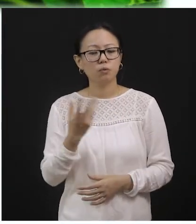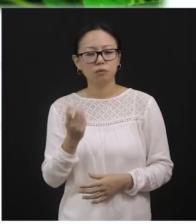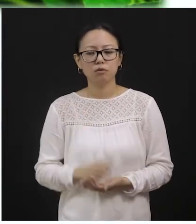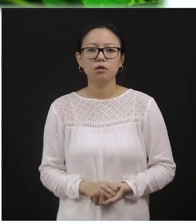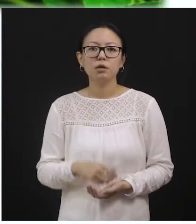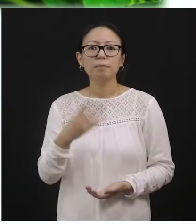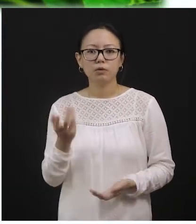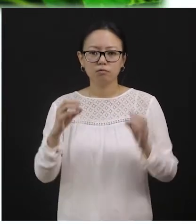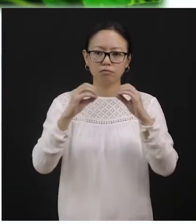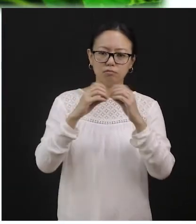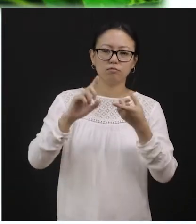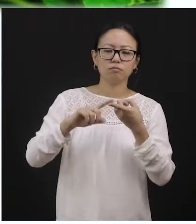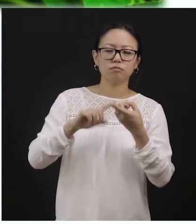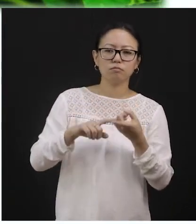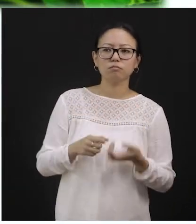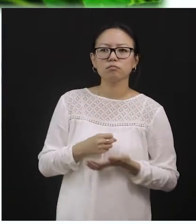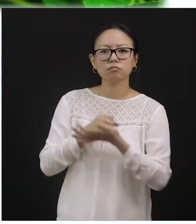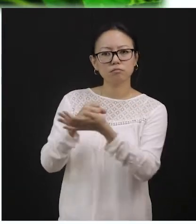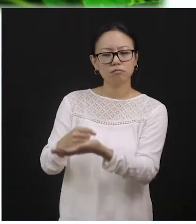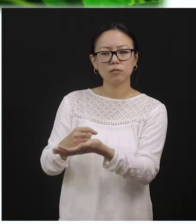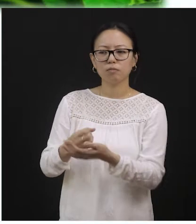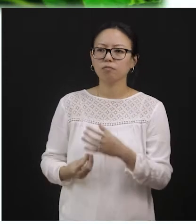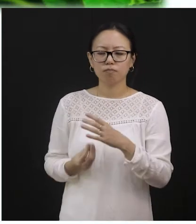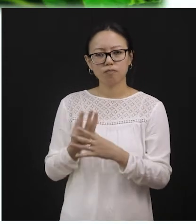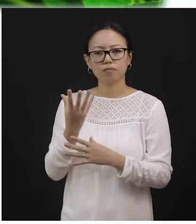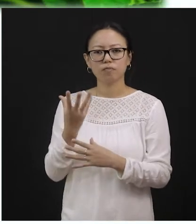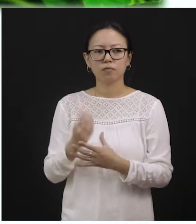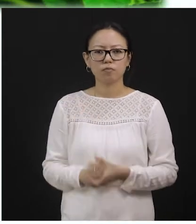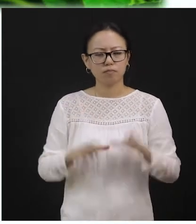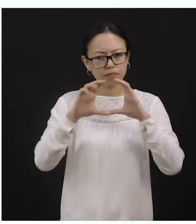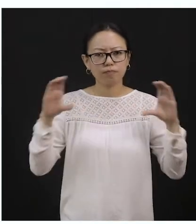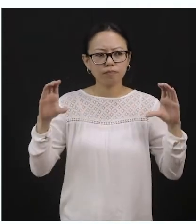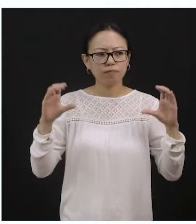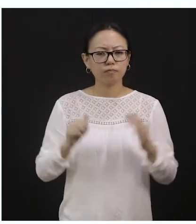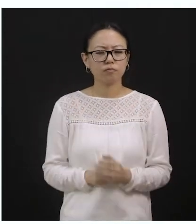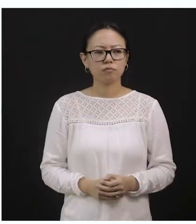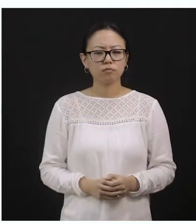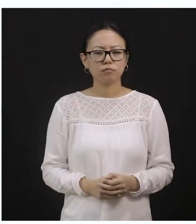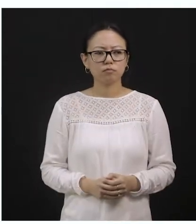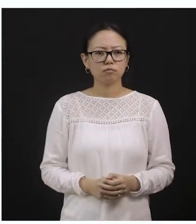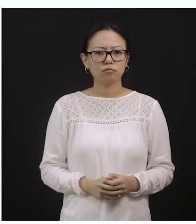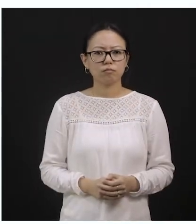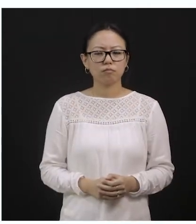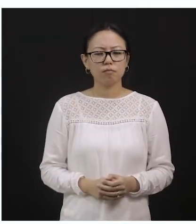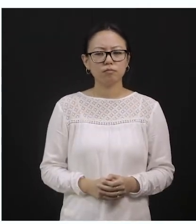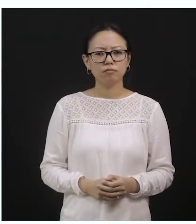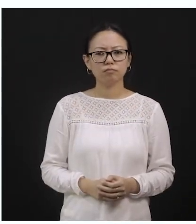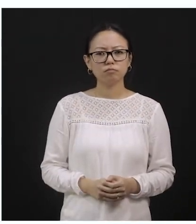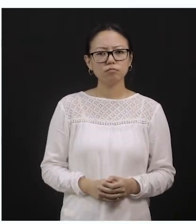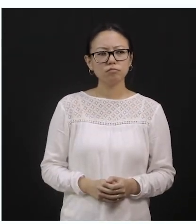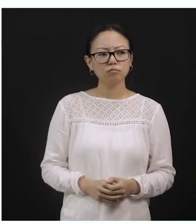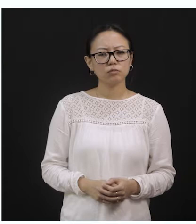pollination is purely contributed by a bee. Clear? Another very interesting fact about